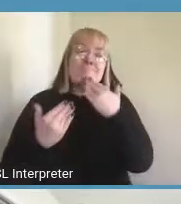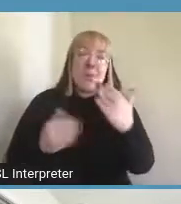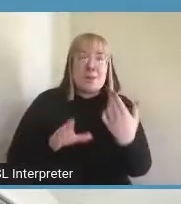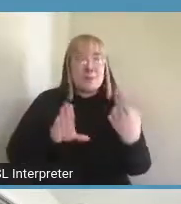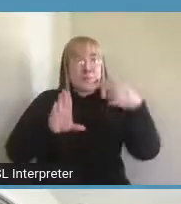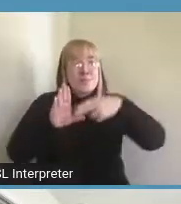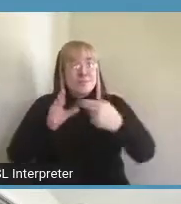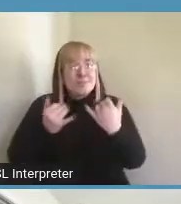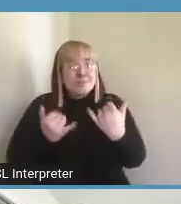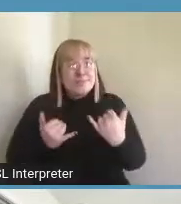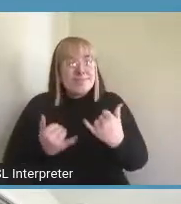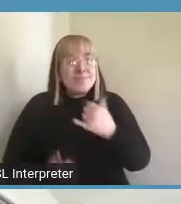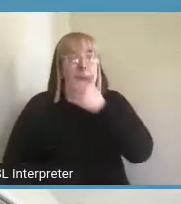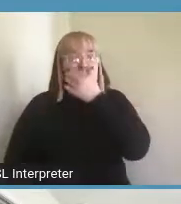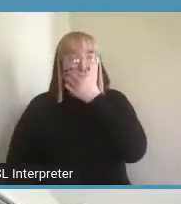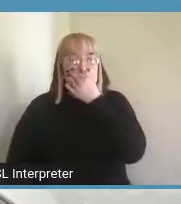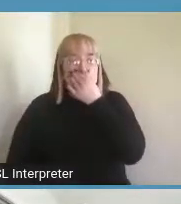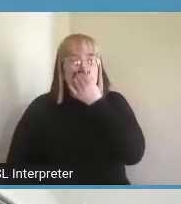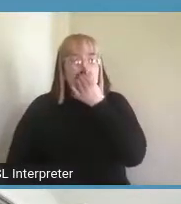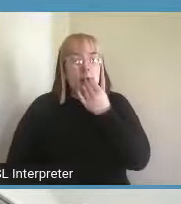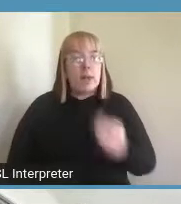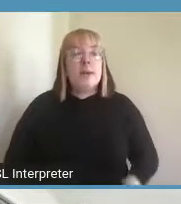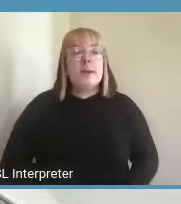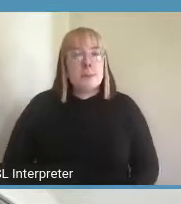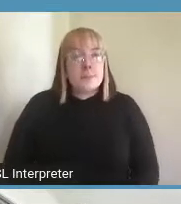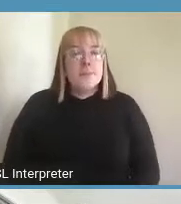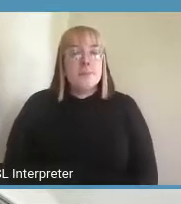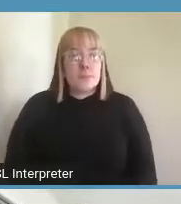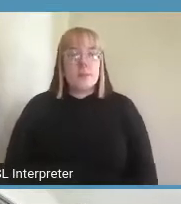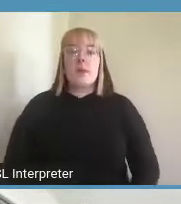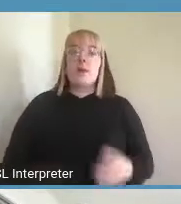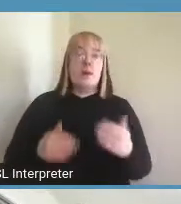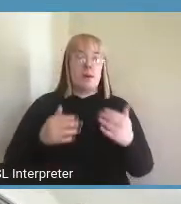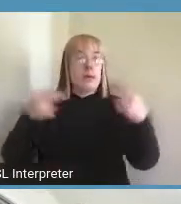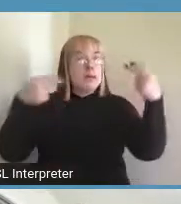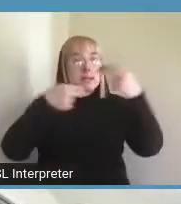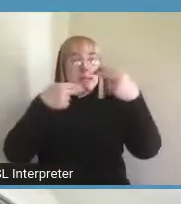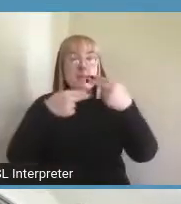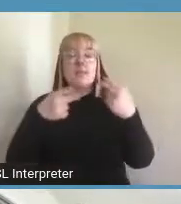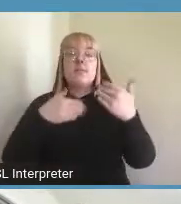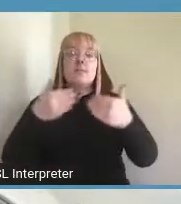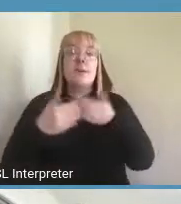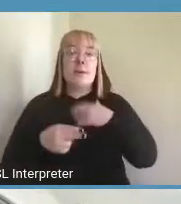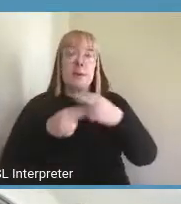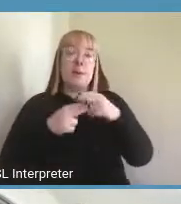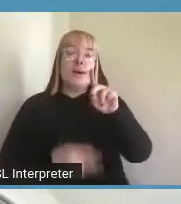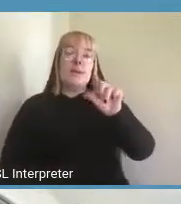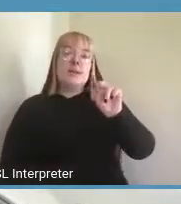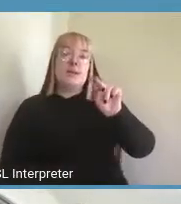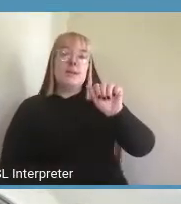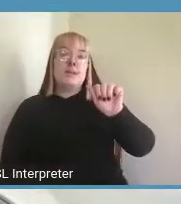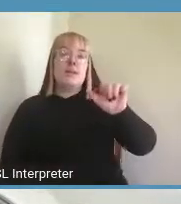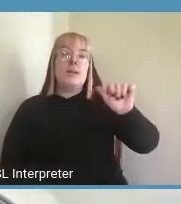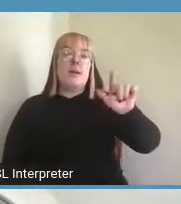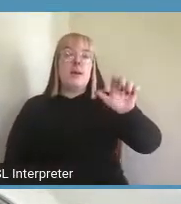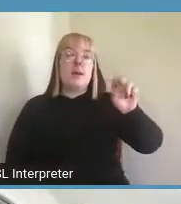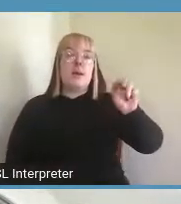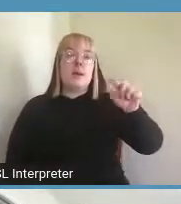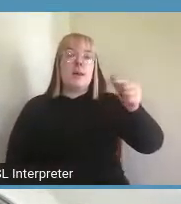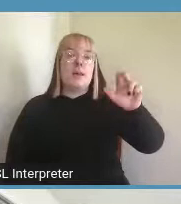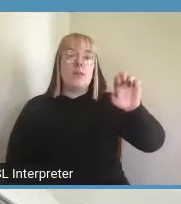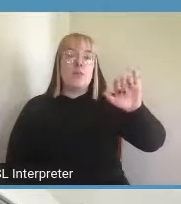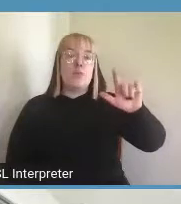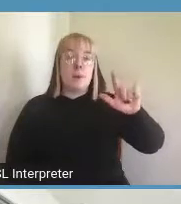joining us. And let me just get my slides going here. So I'm Dana Allen-Greil. My pronouns are she,